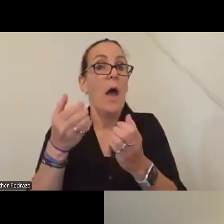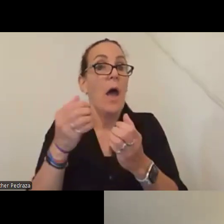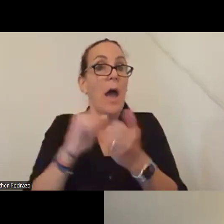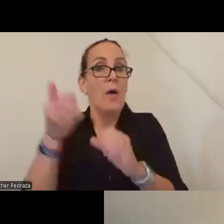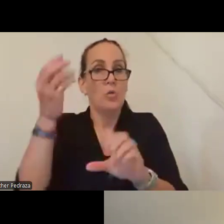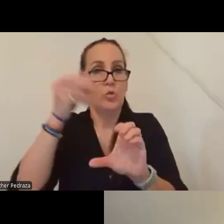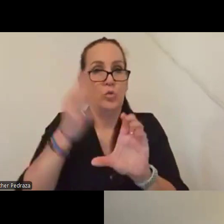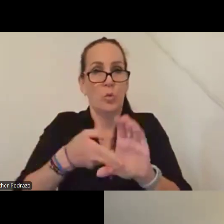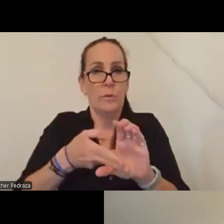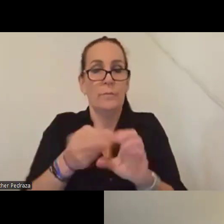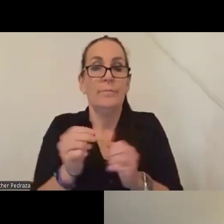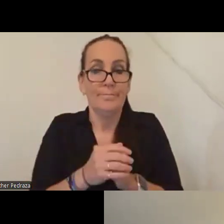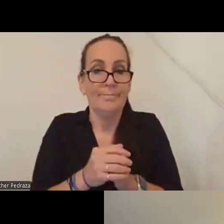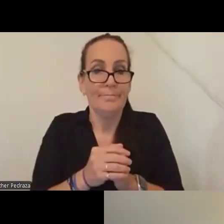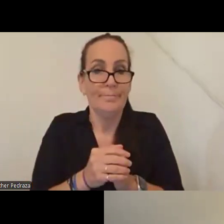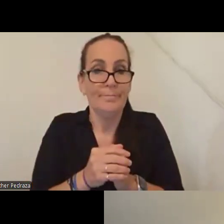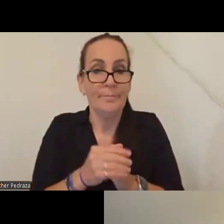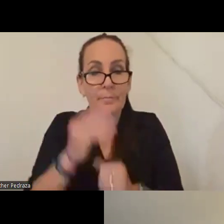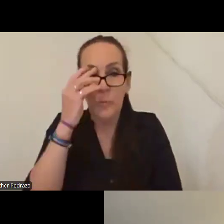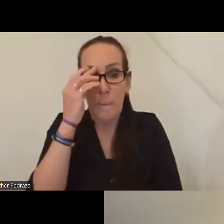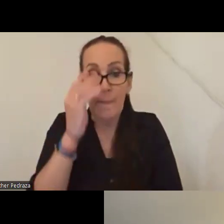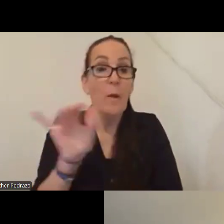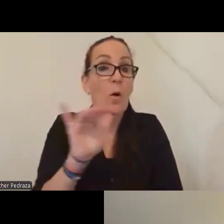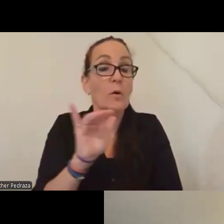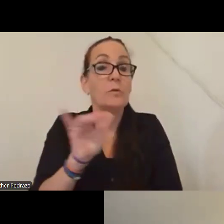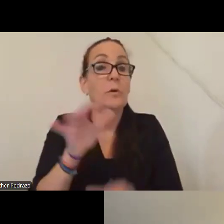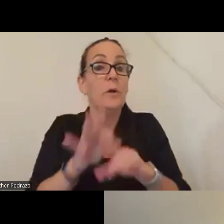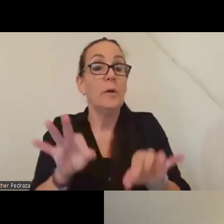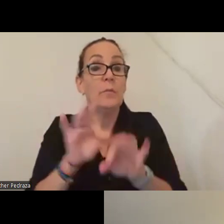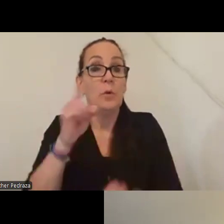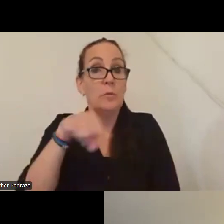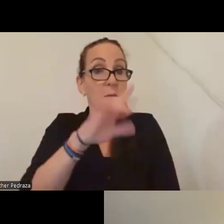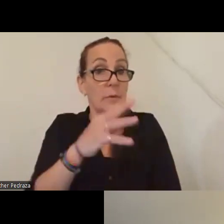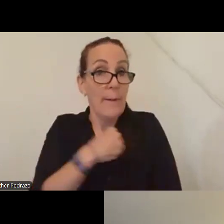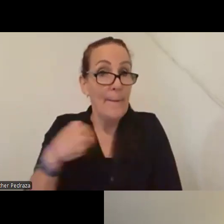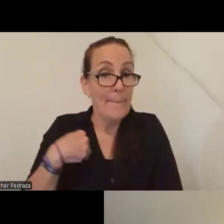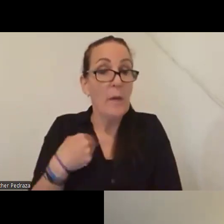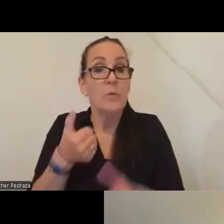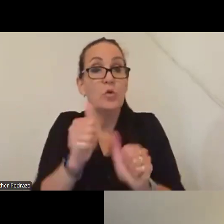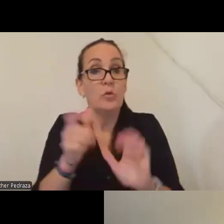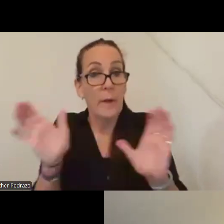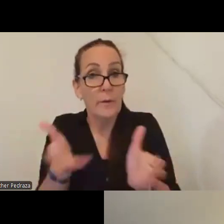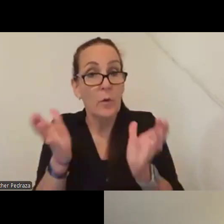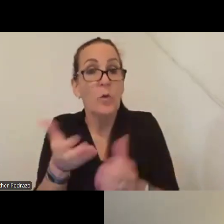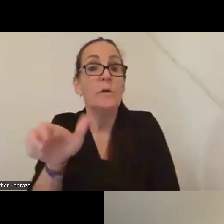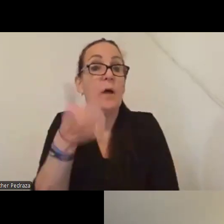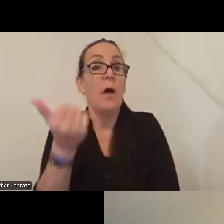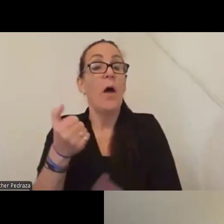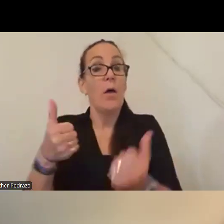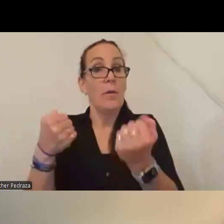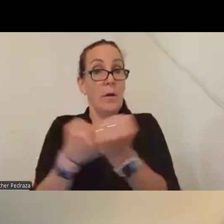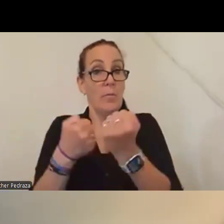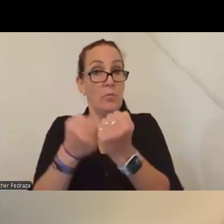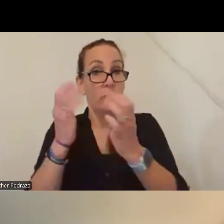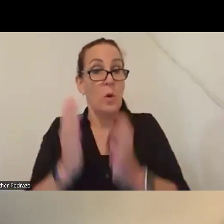push from members to get other advocates who want to work with us on transportation issues to join